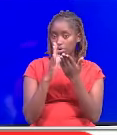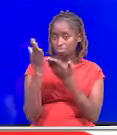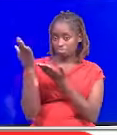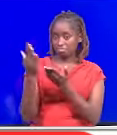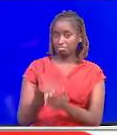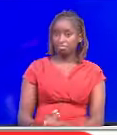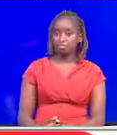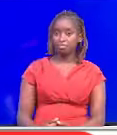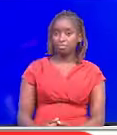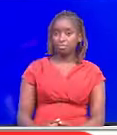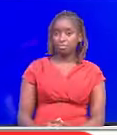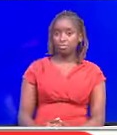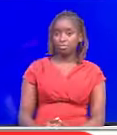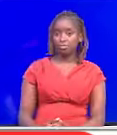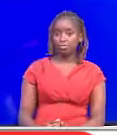reports.